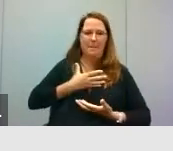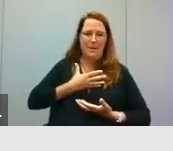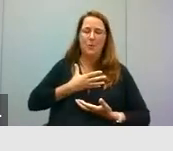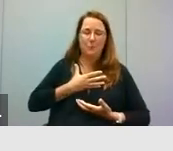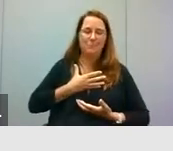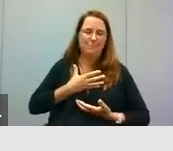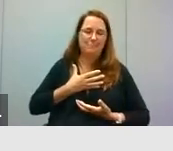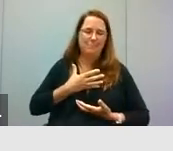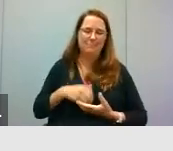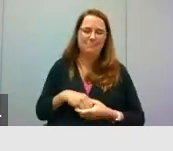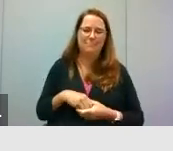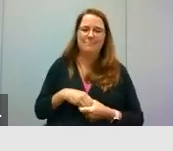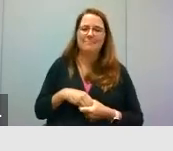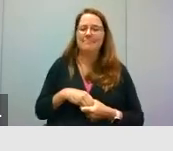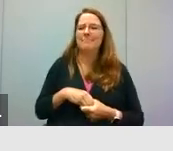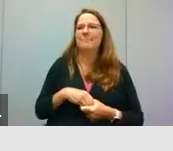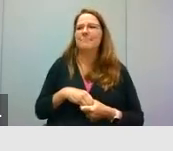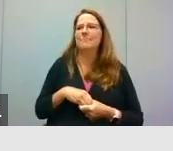that.